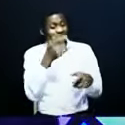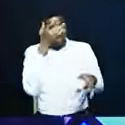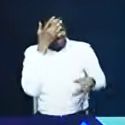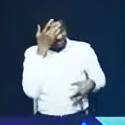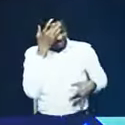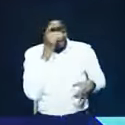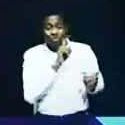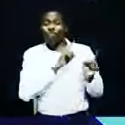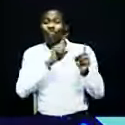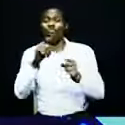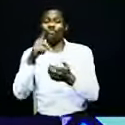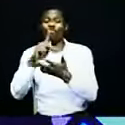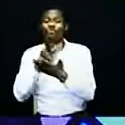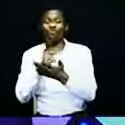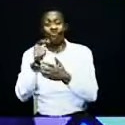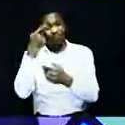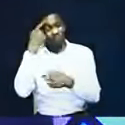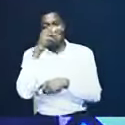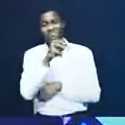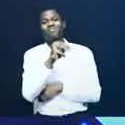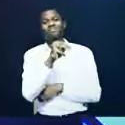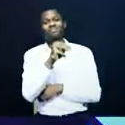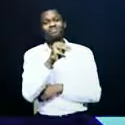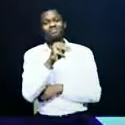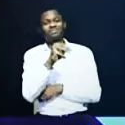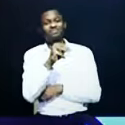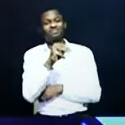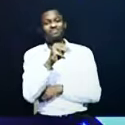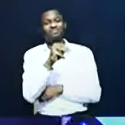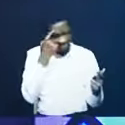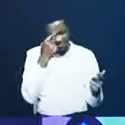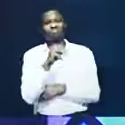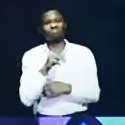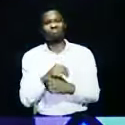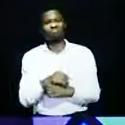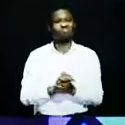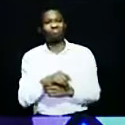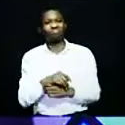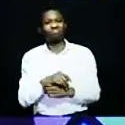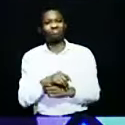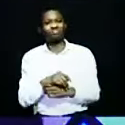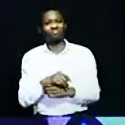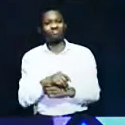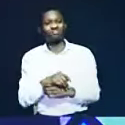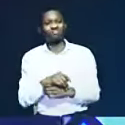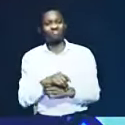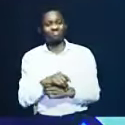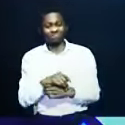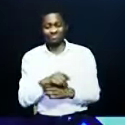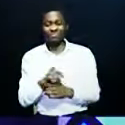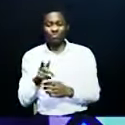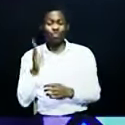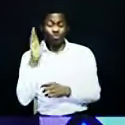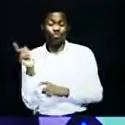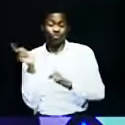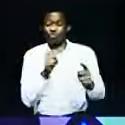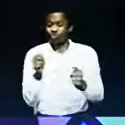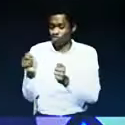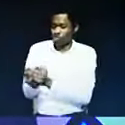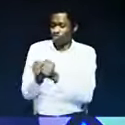Go and prepare food for him. She will go with her brother Absalom.